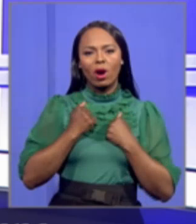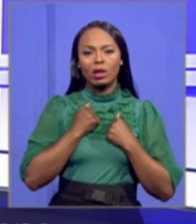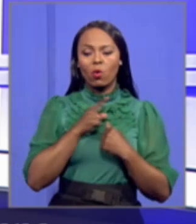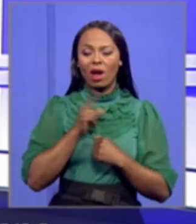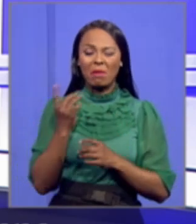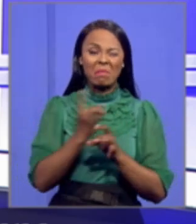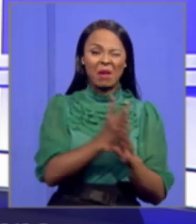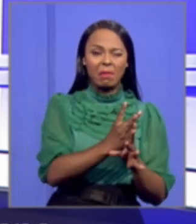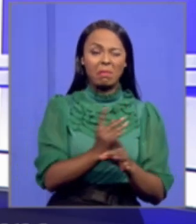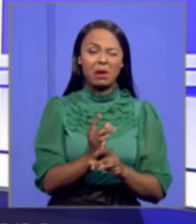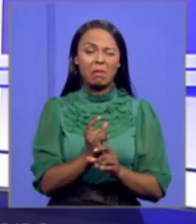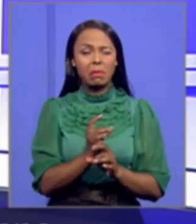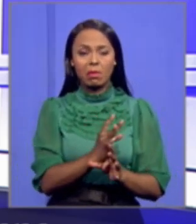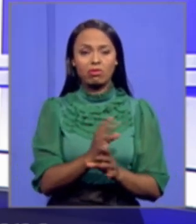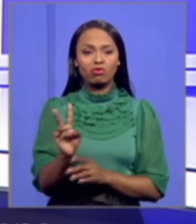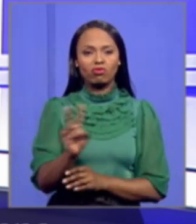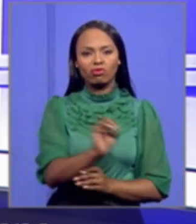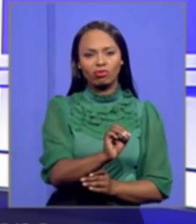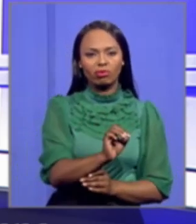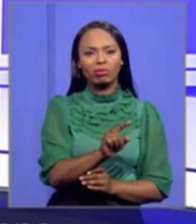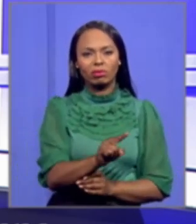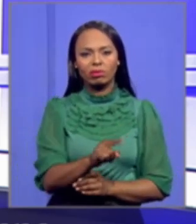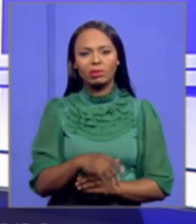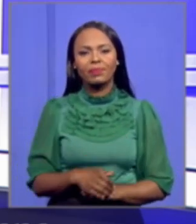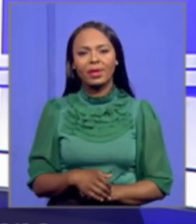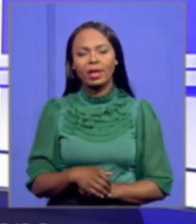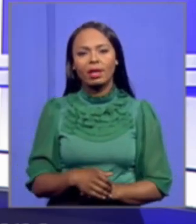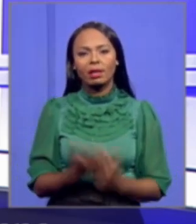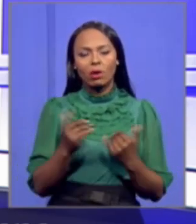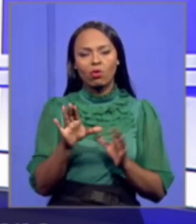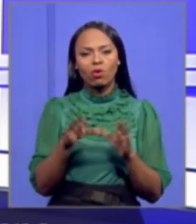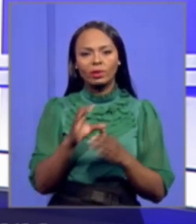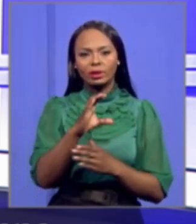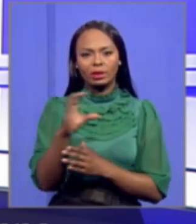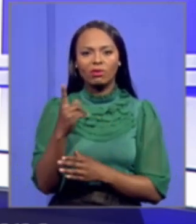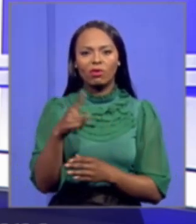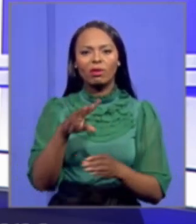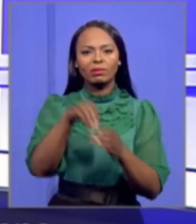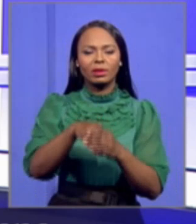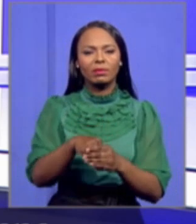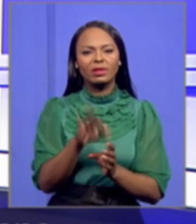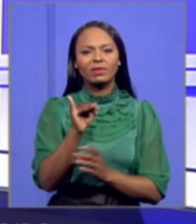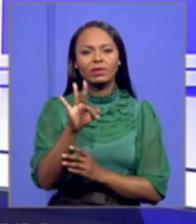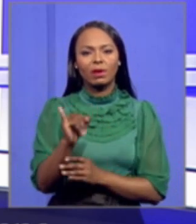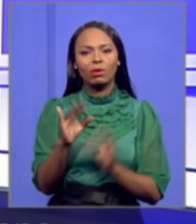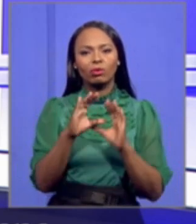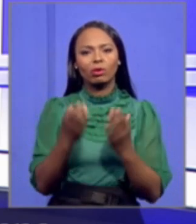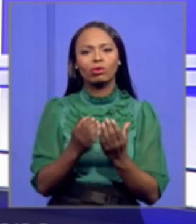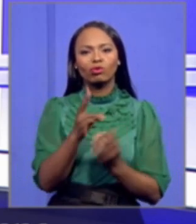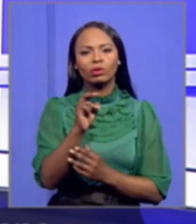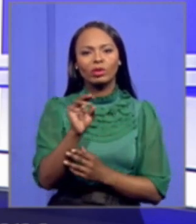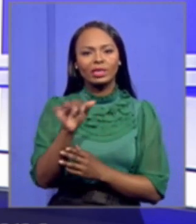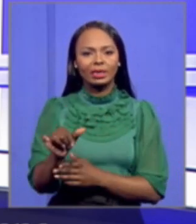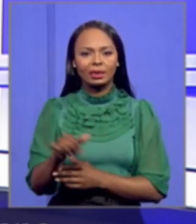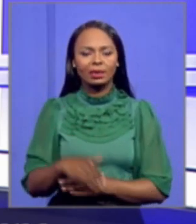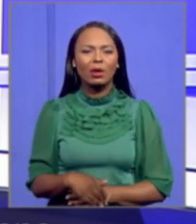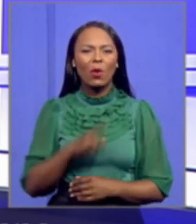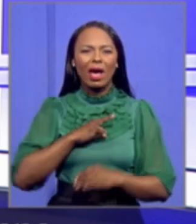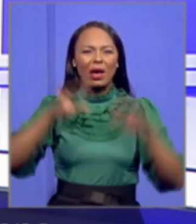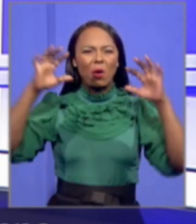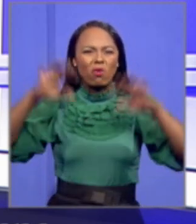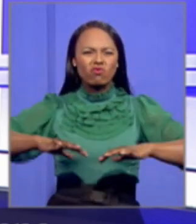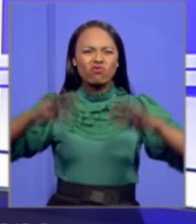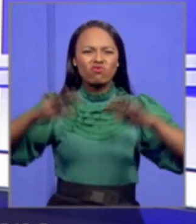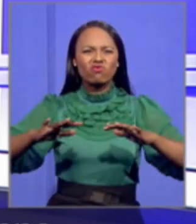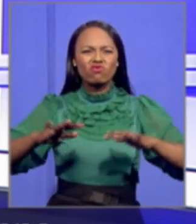maobane Group C dipapading tsa ho phunyeletsa ho ya mohopeng wa lefatshe ka 2026. Pele papadi e qala ho ne le pula e ngata mo lebala